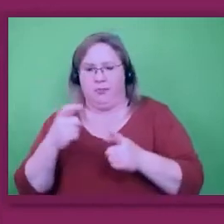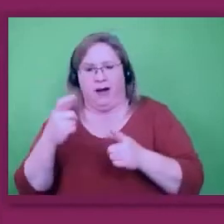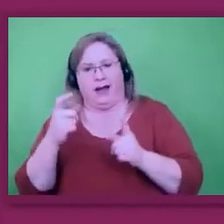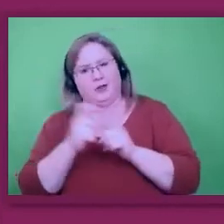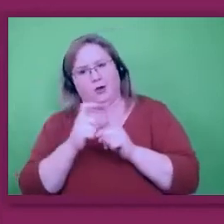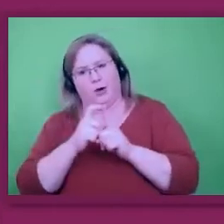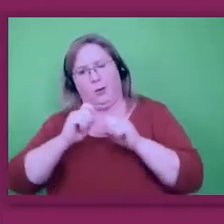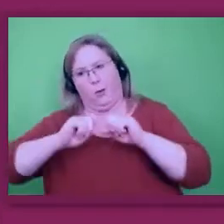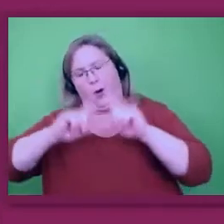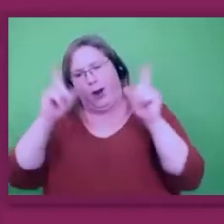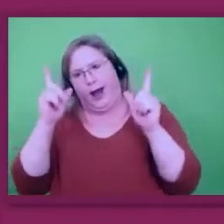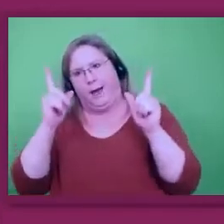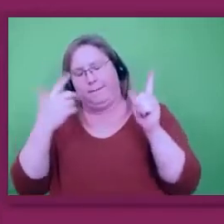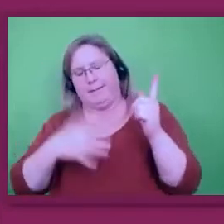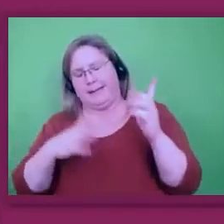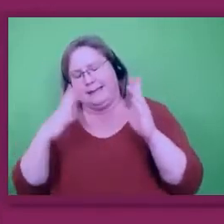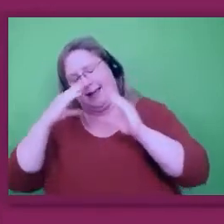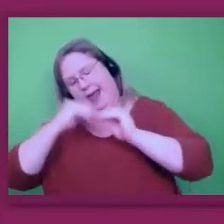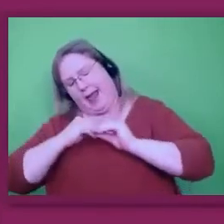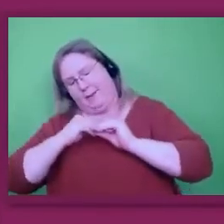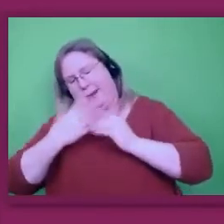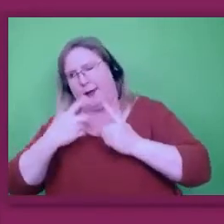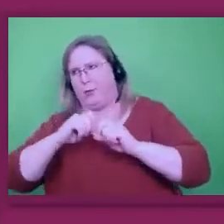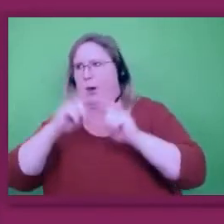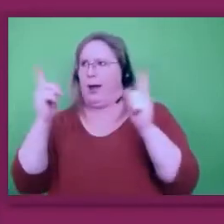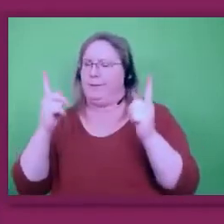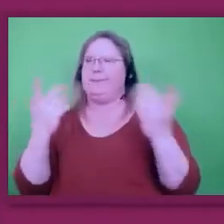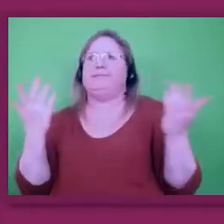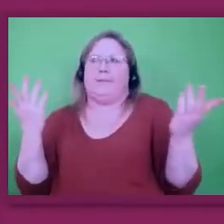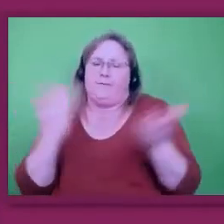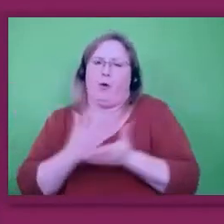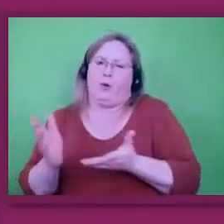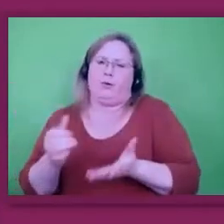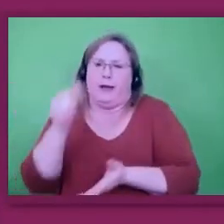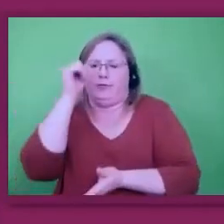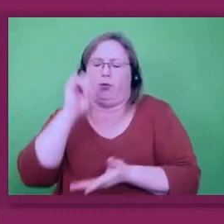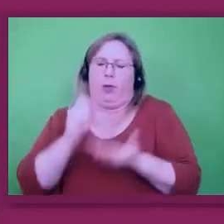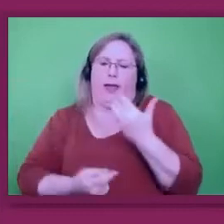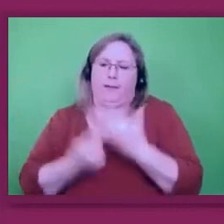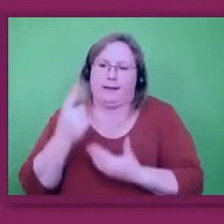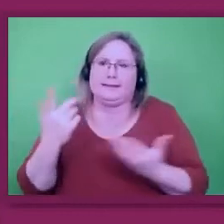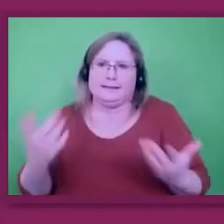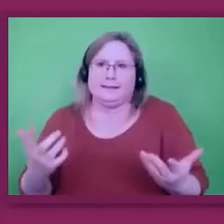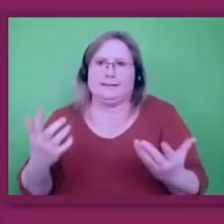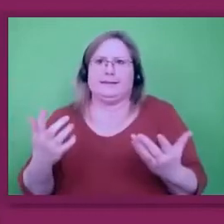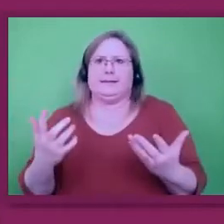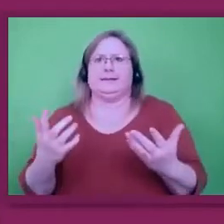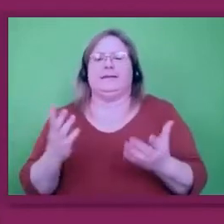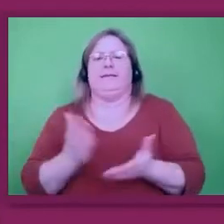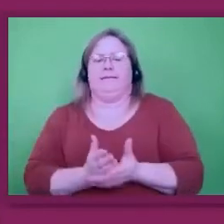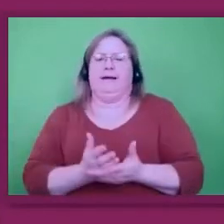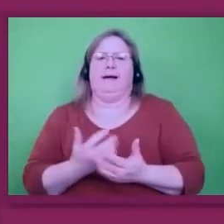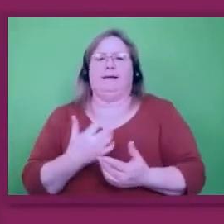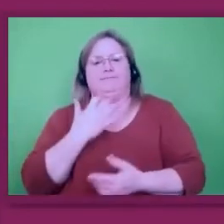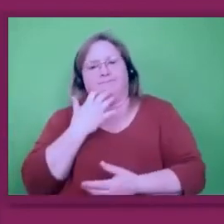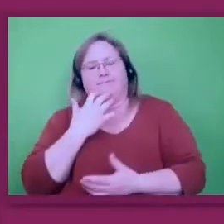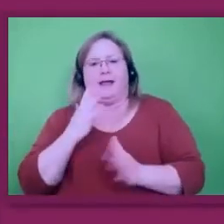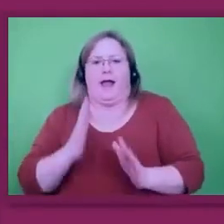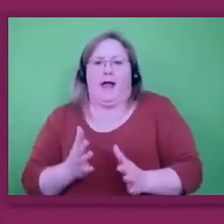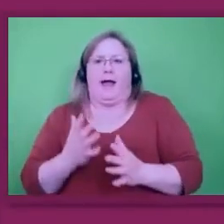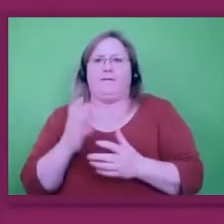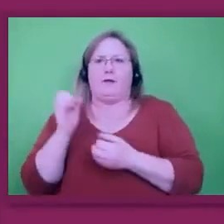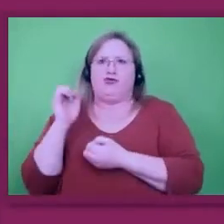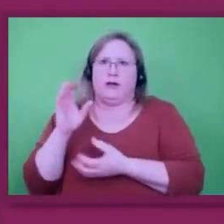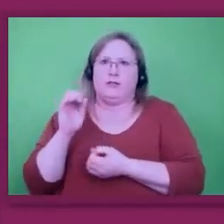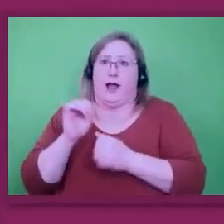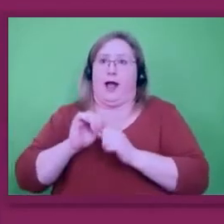knew was going to happen. So I do have a presentation that I would like to give, and I'll wait for the